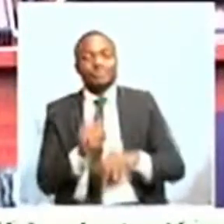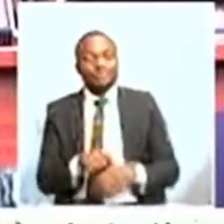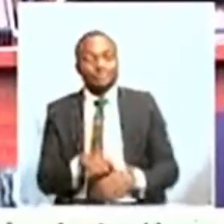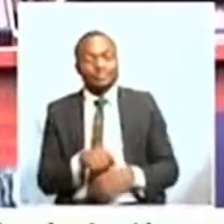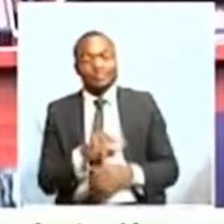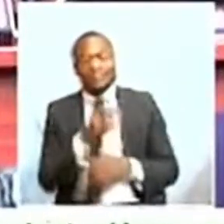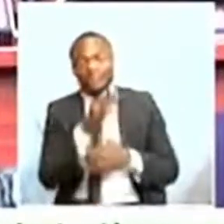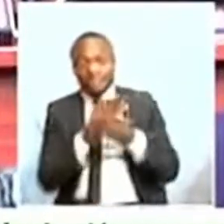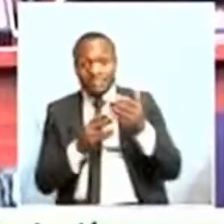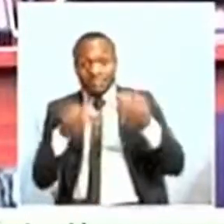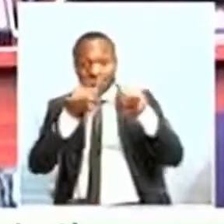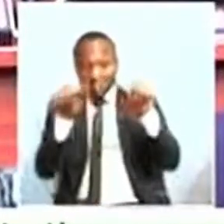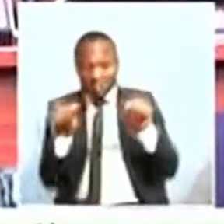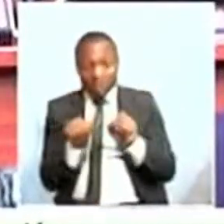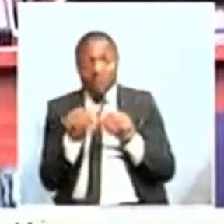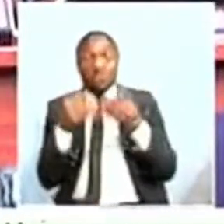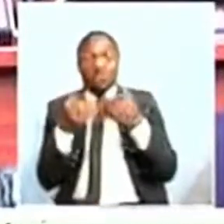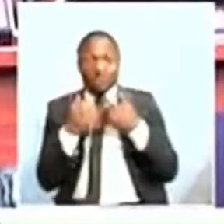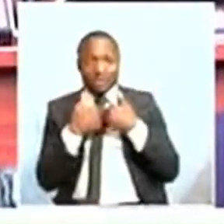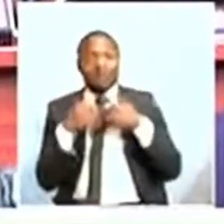have reliable rivers and